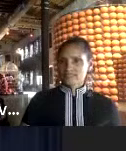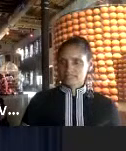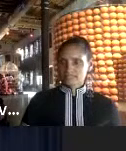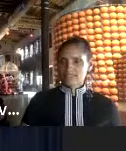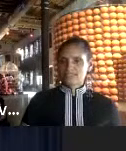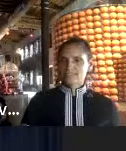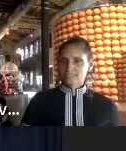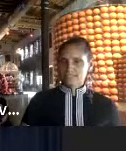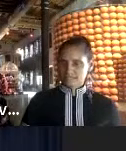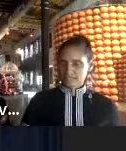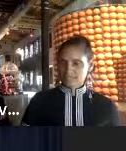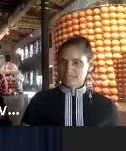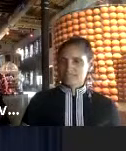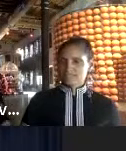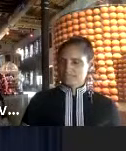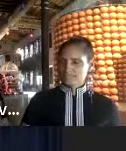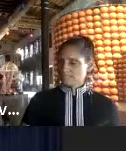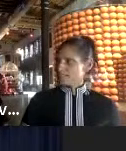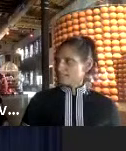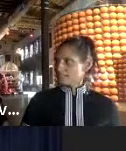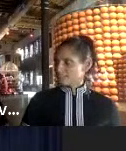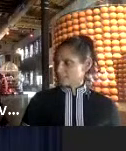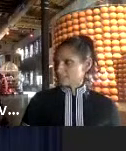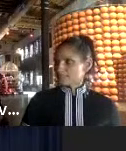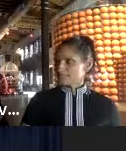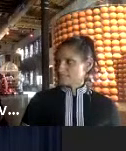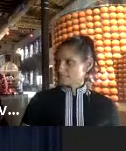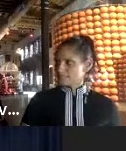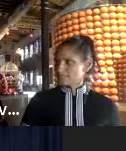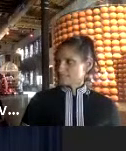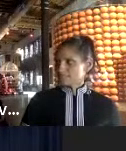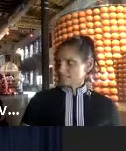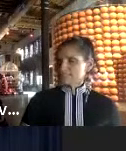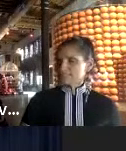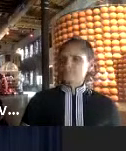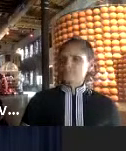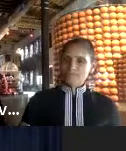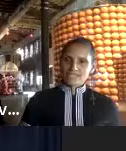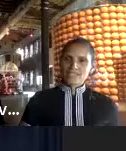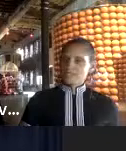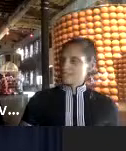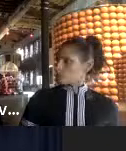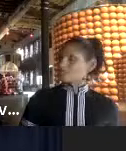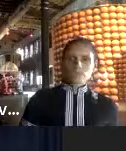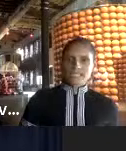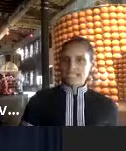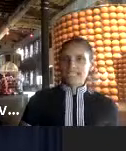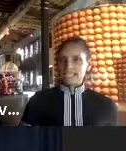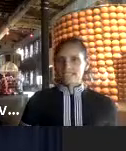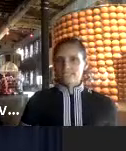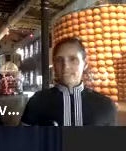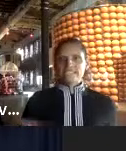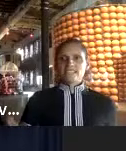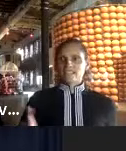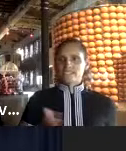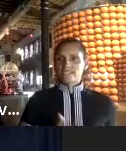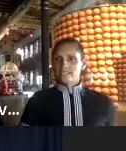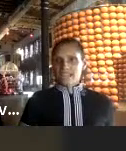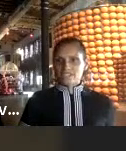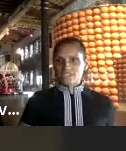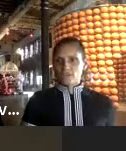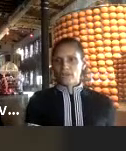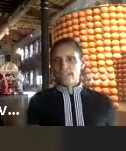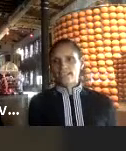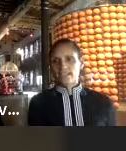and collaboration of like objects or things or movements. And so this was a new decade, mm-hmm. right?